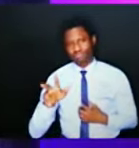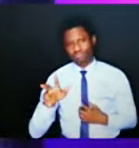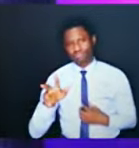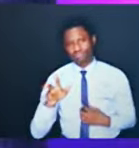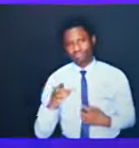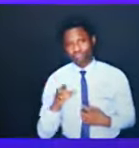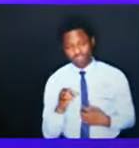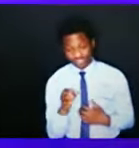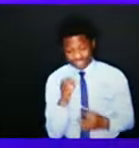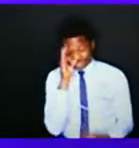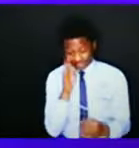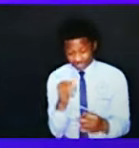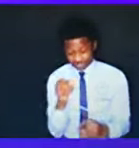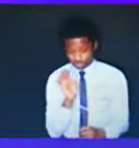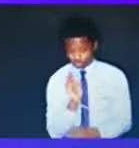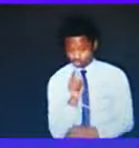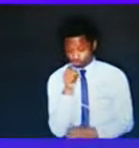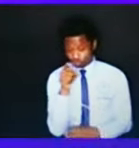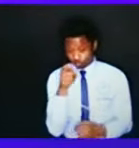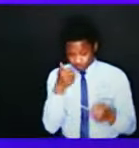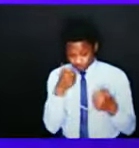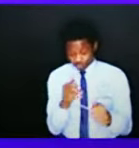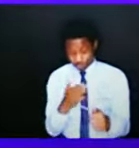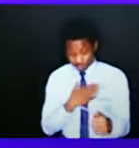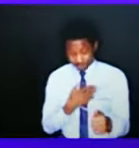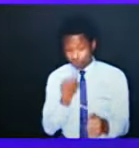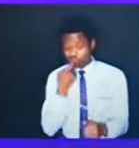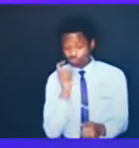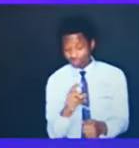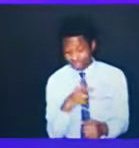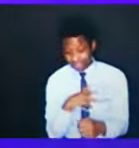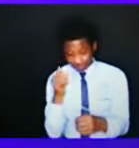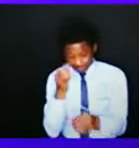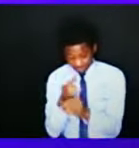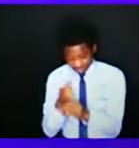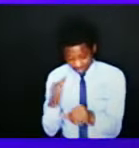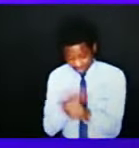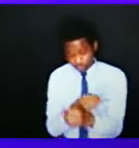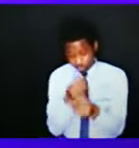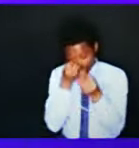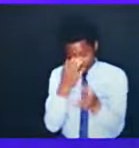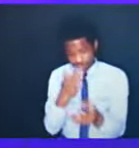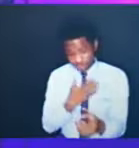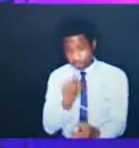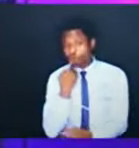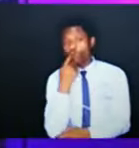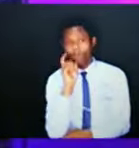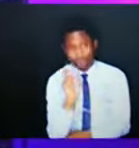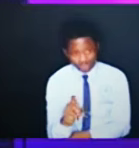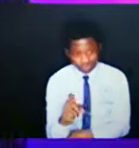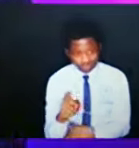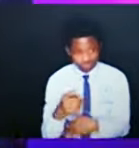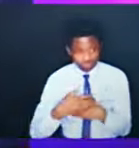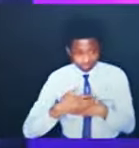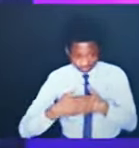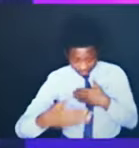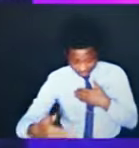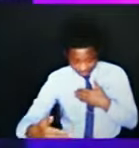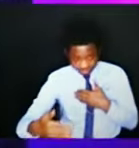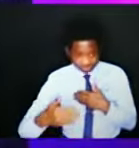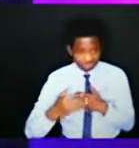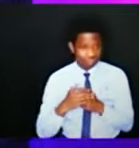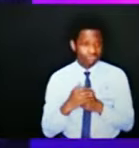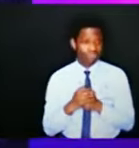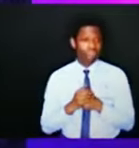verse 3, if you follow my decrees and are careful to obey my commands, mo fa ma sedie na mo hwe